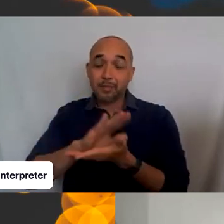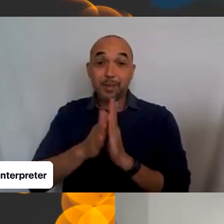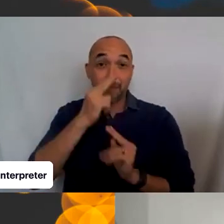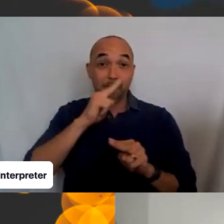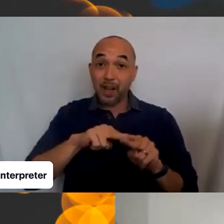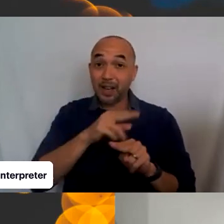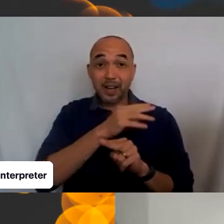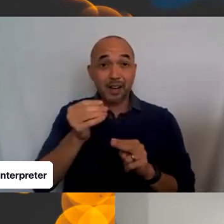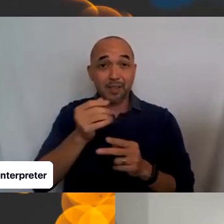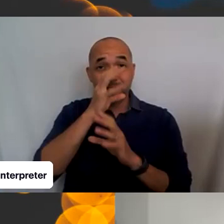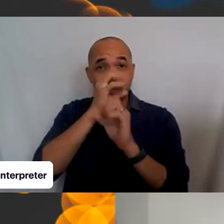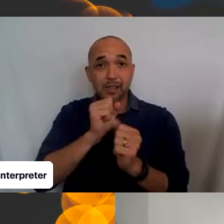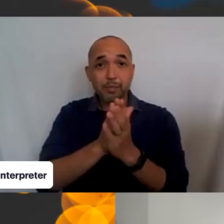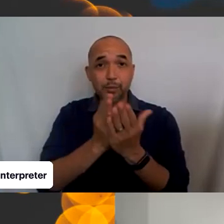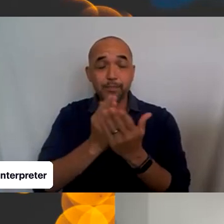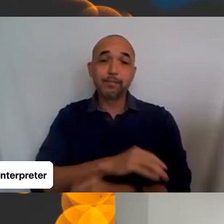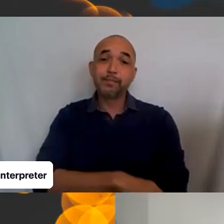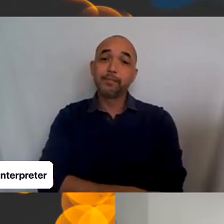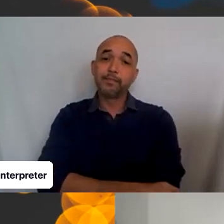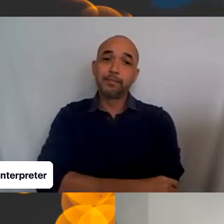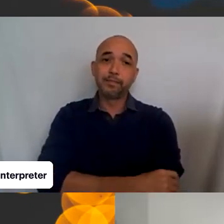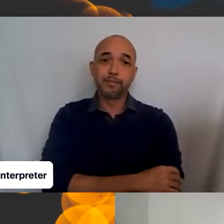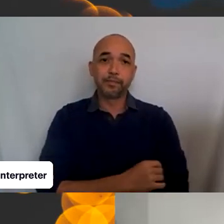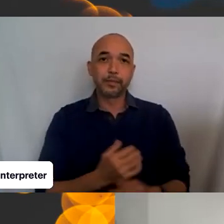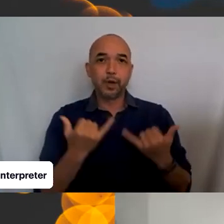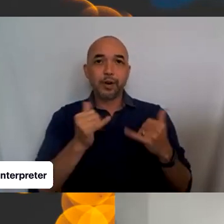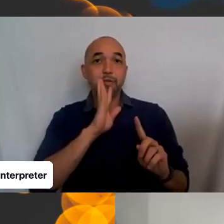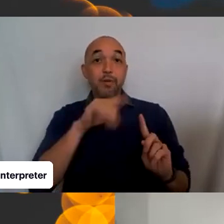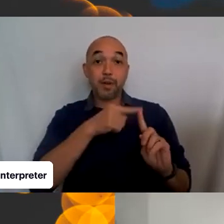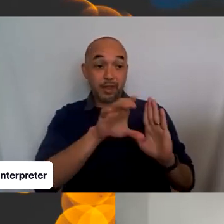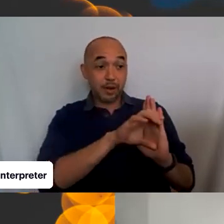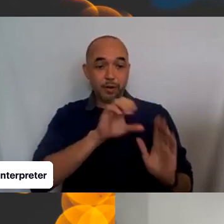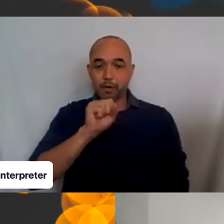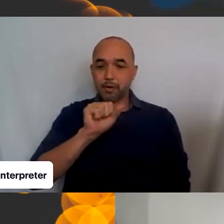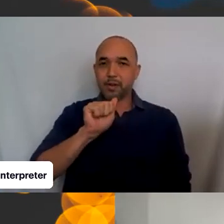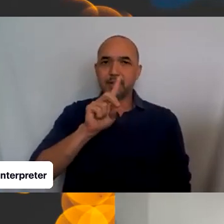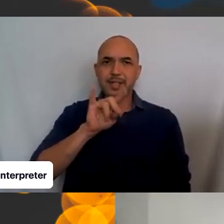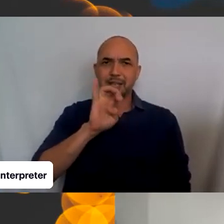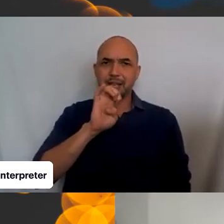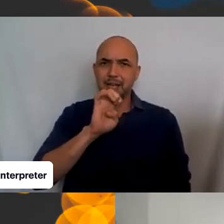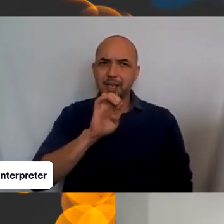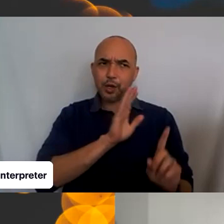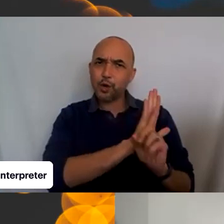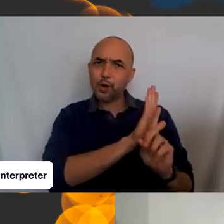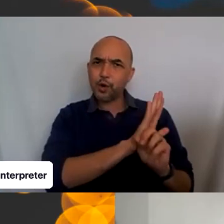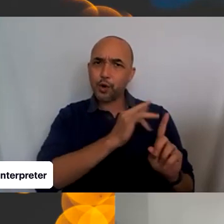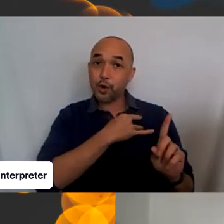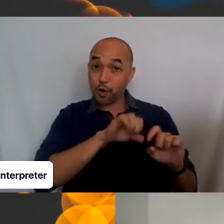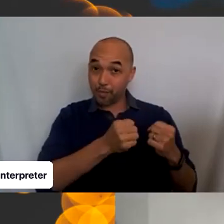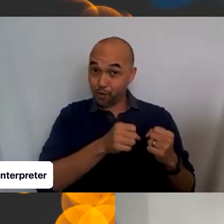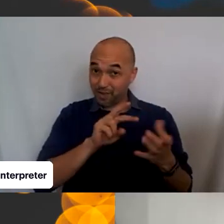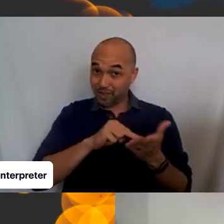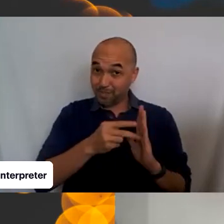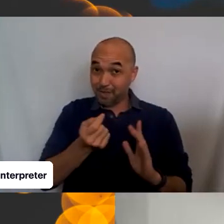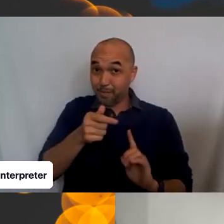Bringing this to Sadie's heartbreak, do you did you channel yourself a little bit then in